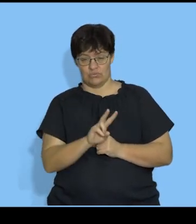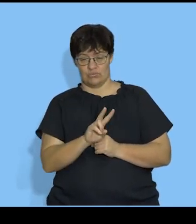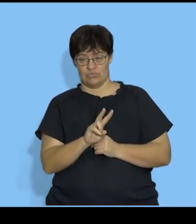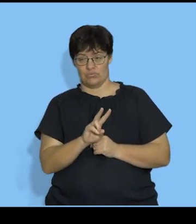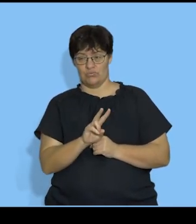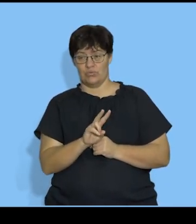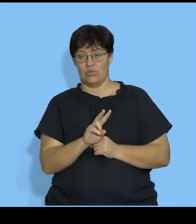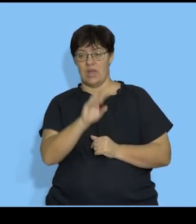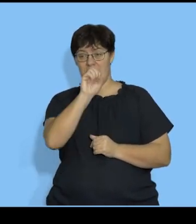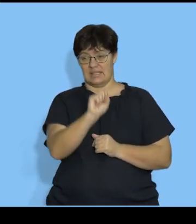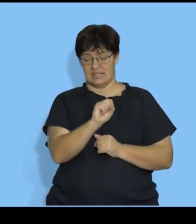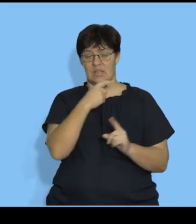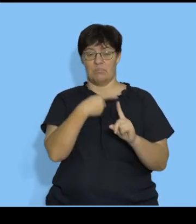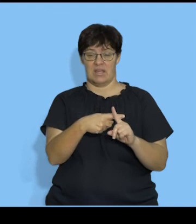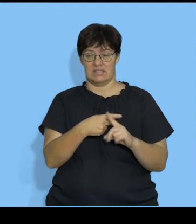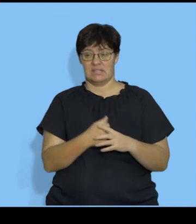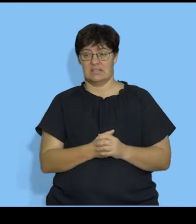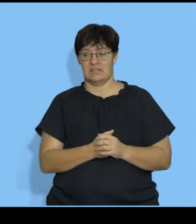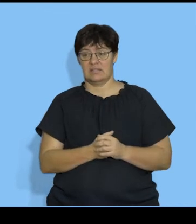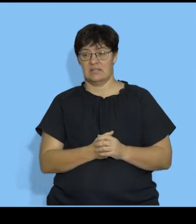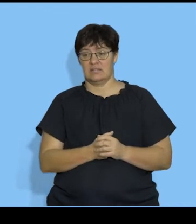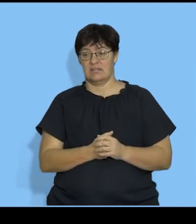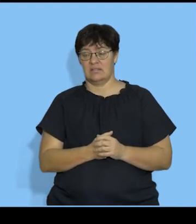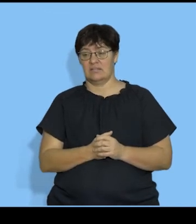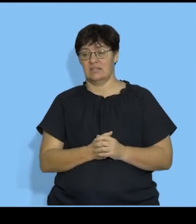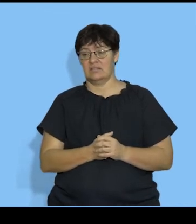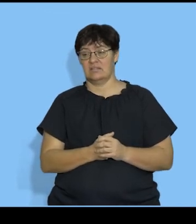plus, okay, the dichromate,